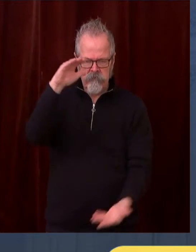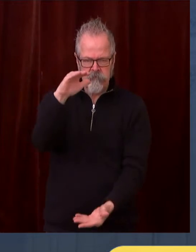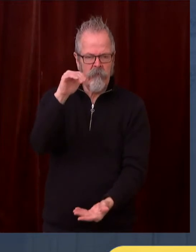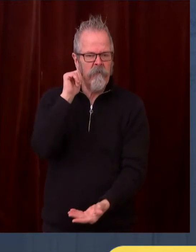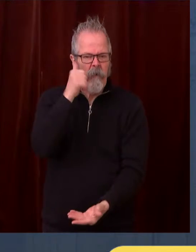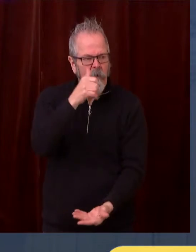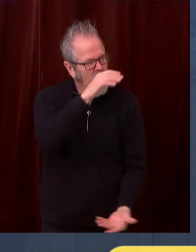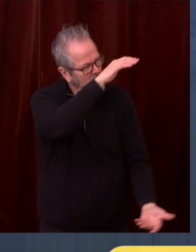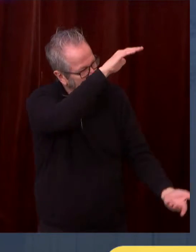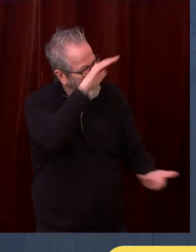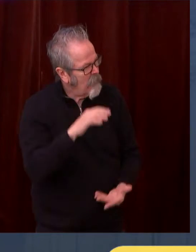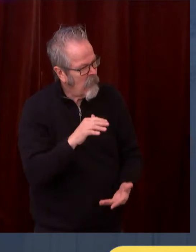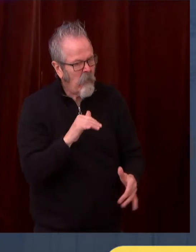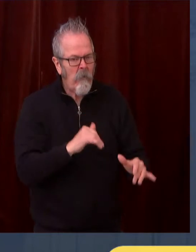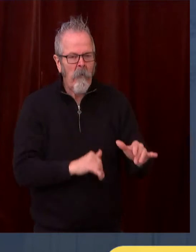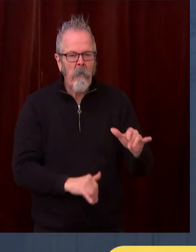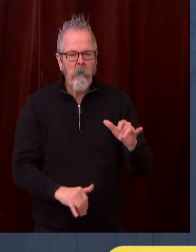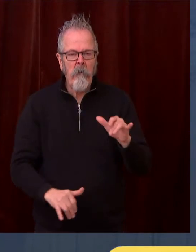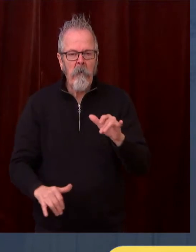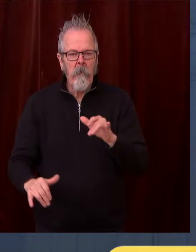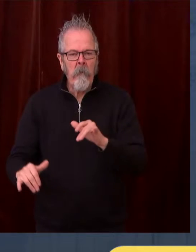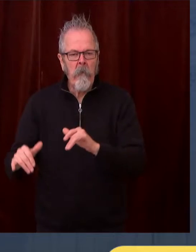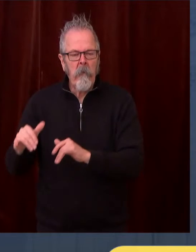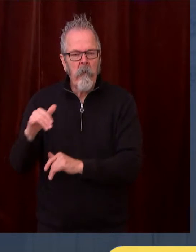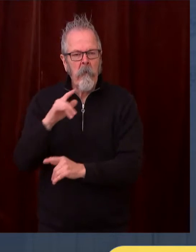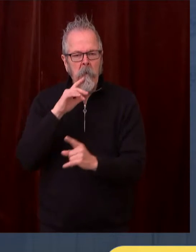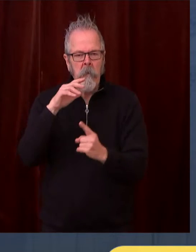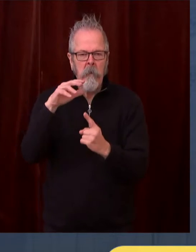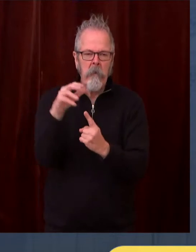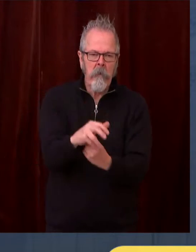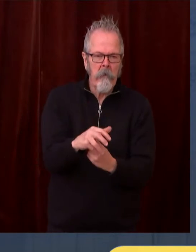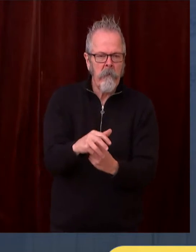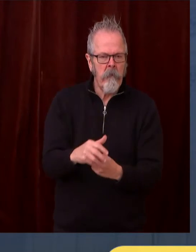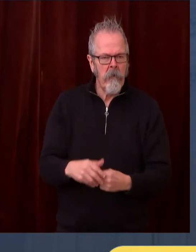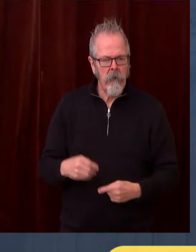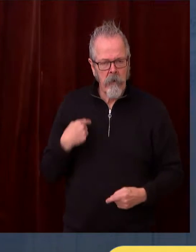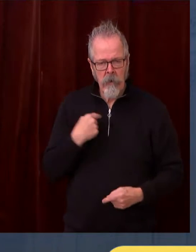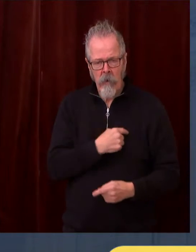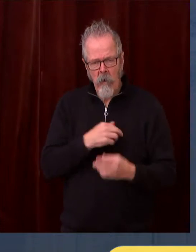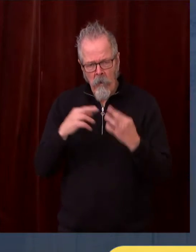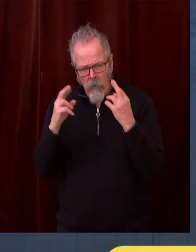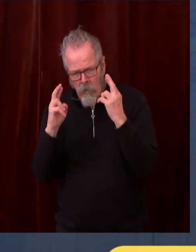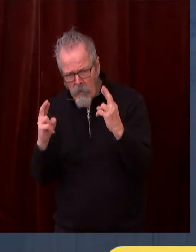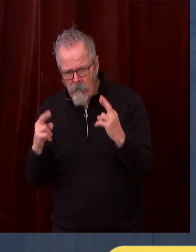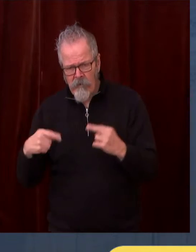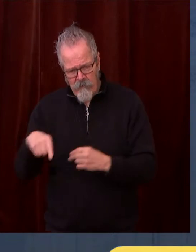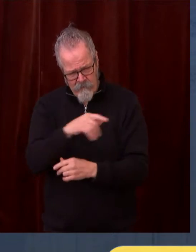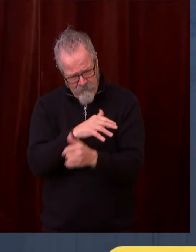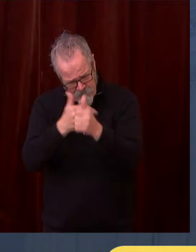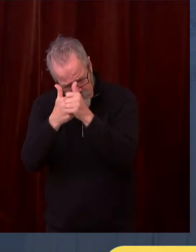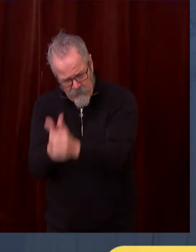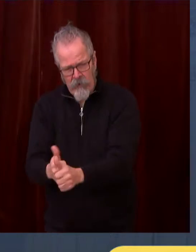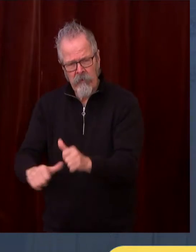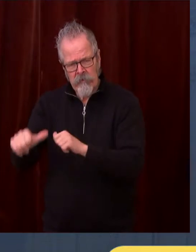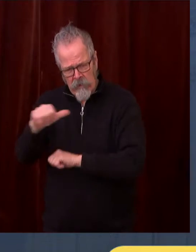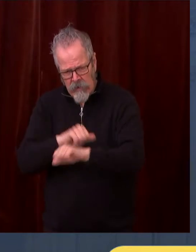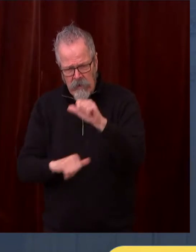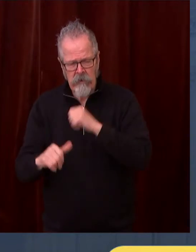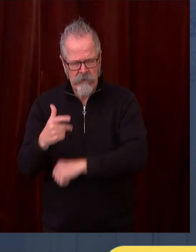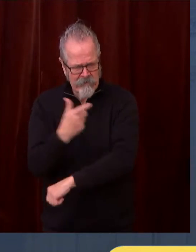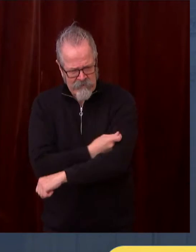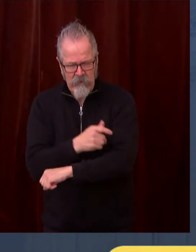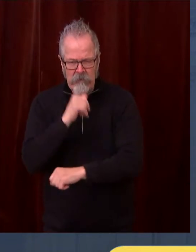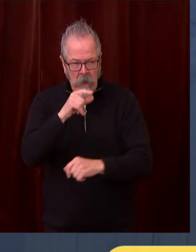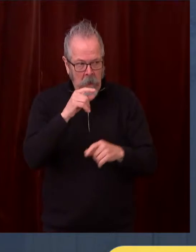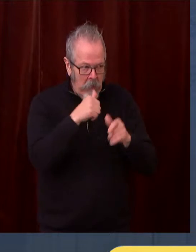unanswered. So I'm most hopeful that we follow the science, we receive the vaccine, and while we're waiting for its